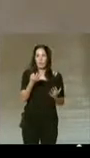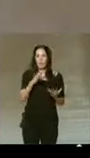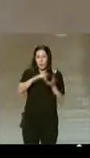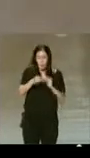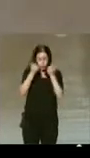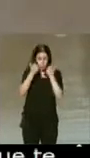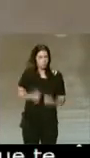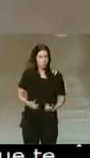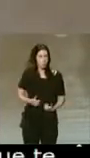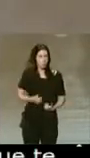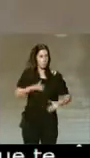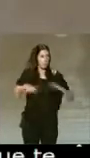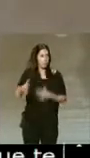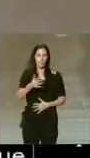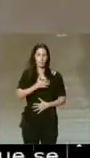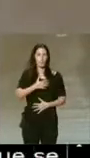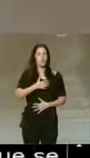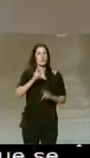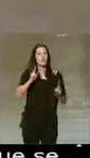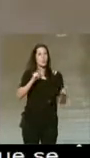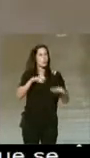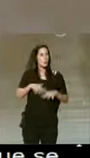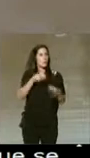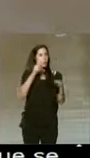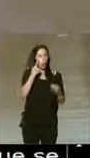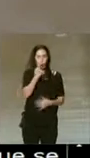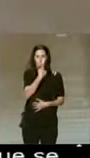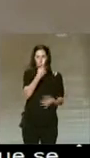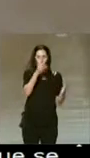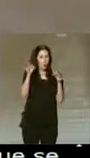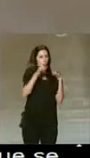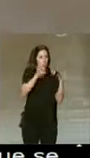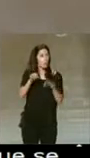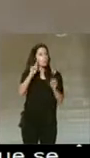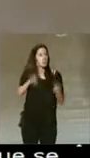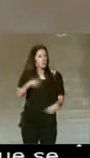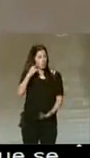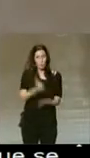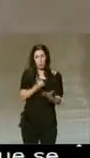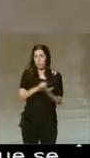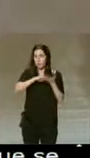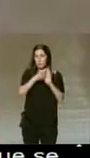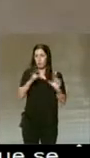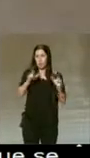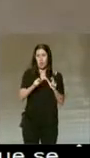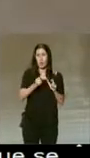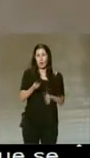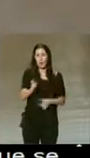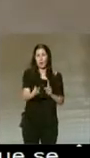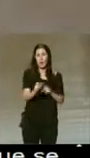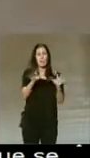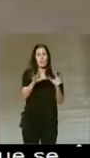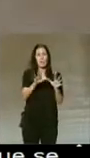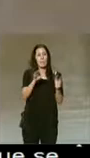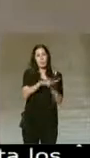whereby all the muscles are paralyzed excepting the eyes. He had tried a $10,000